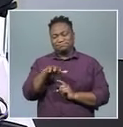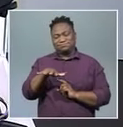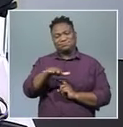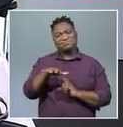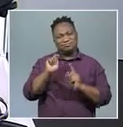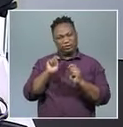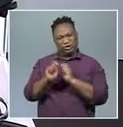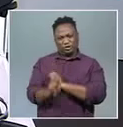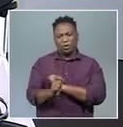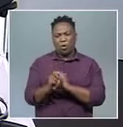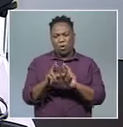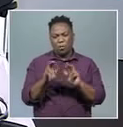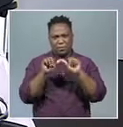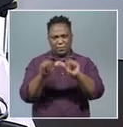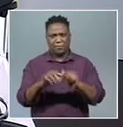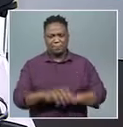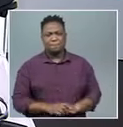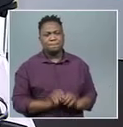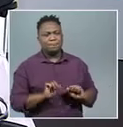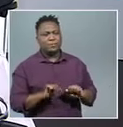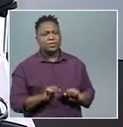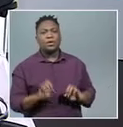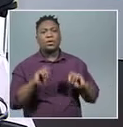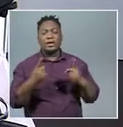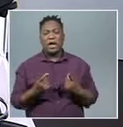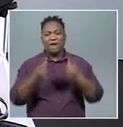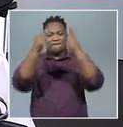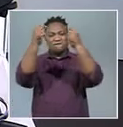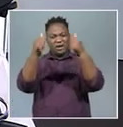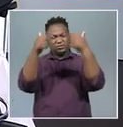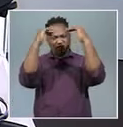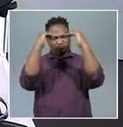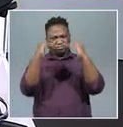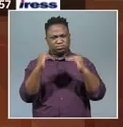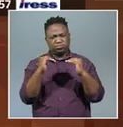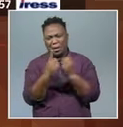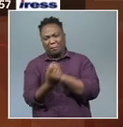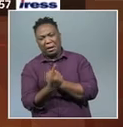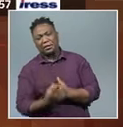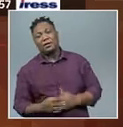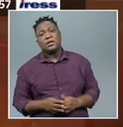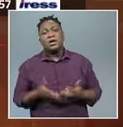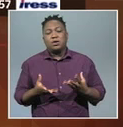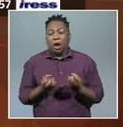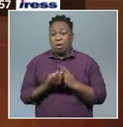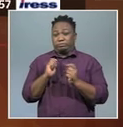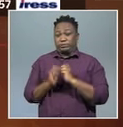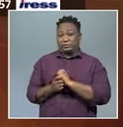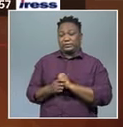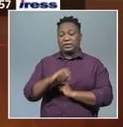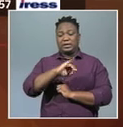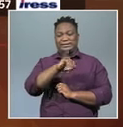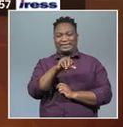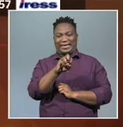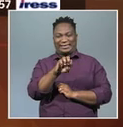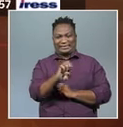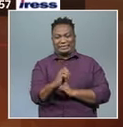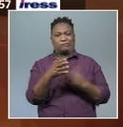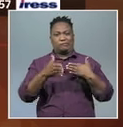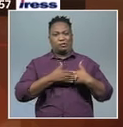it continues. No, absolutely, Sally. Absolutely. How are the markets today? Lots of change in the markets today. We saw the JSE closing higher